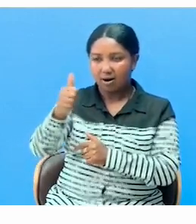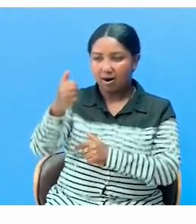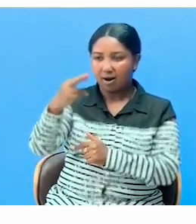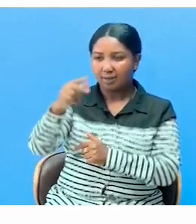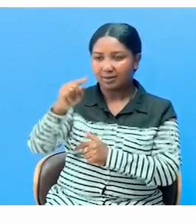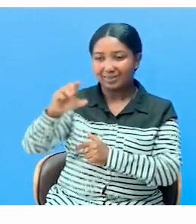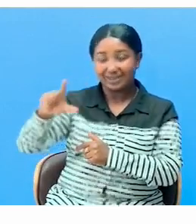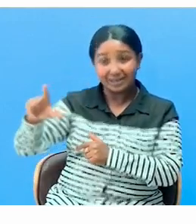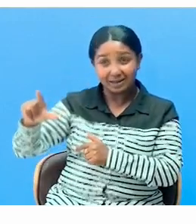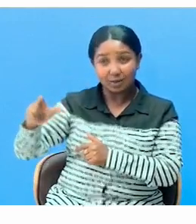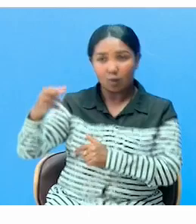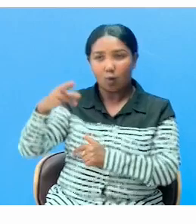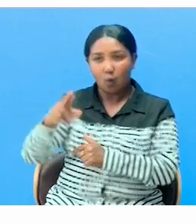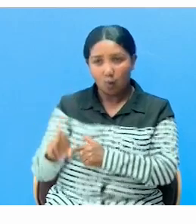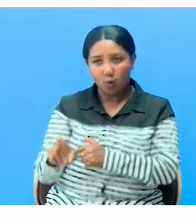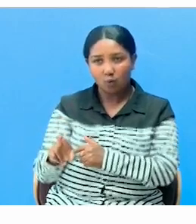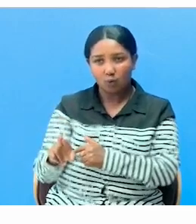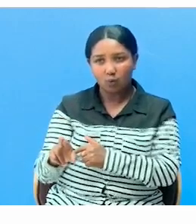Indefinite article,